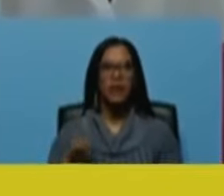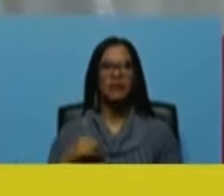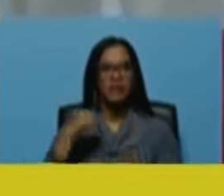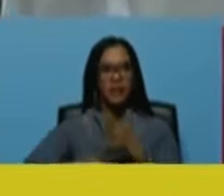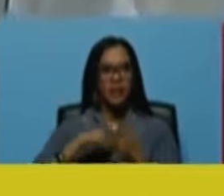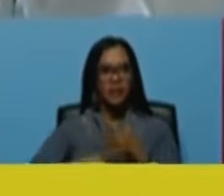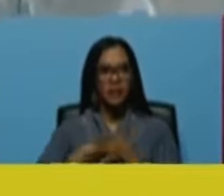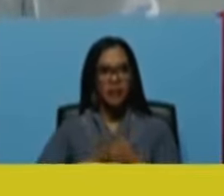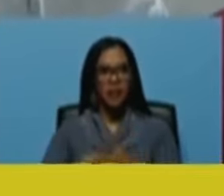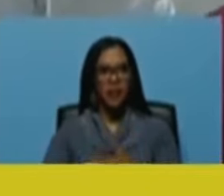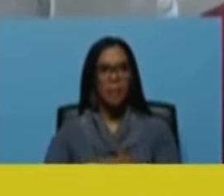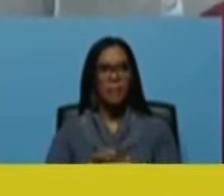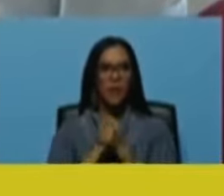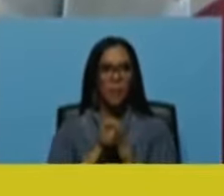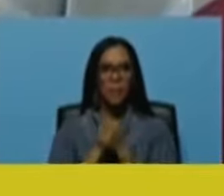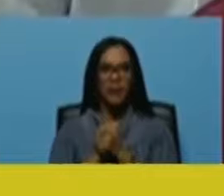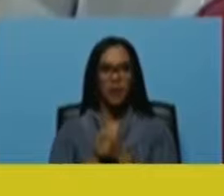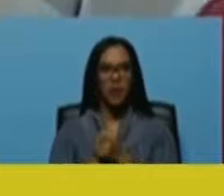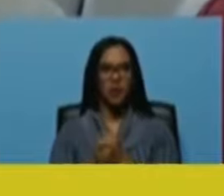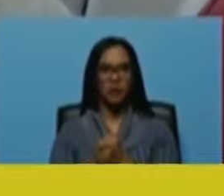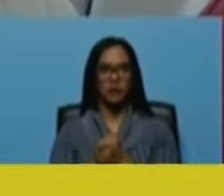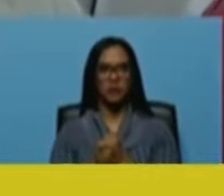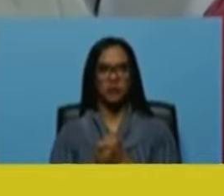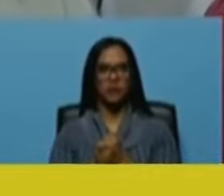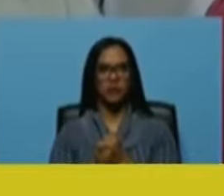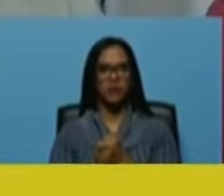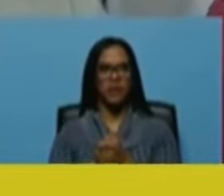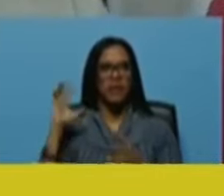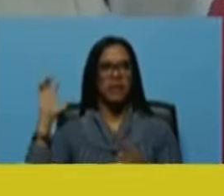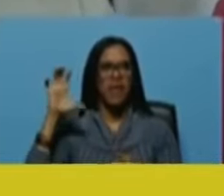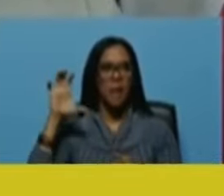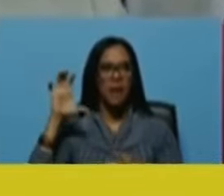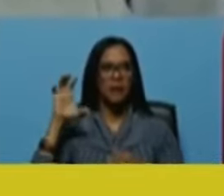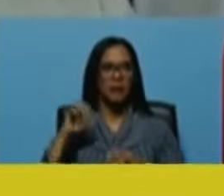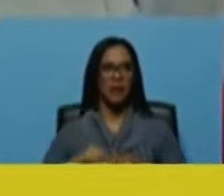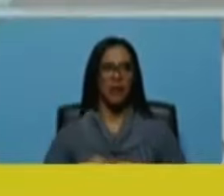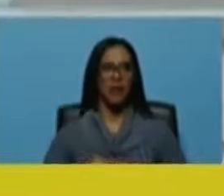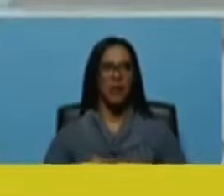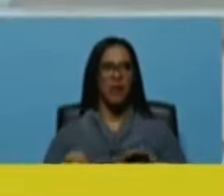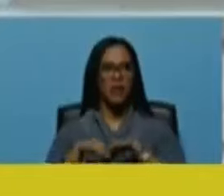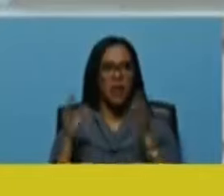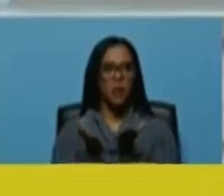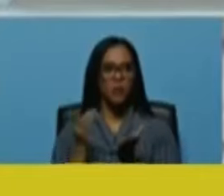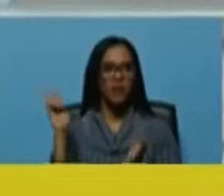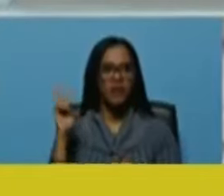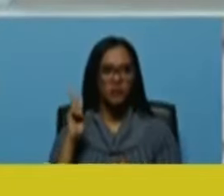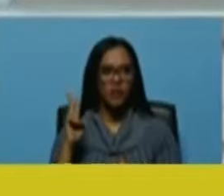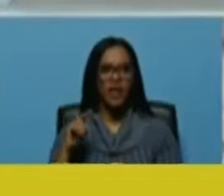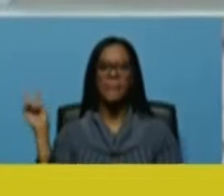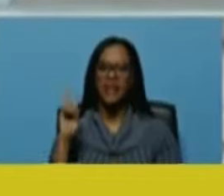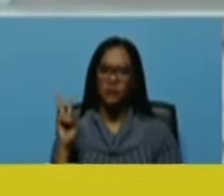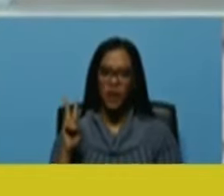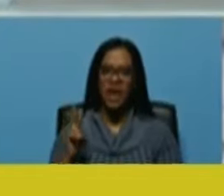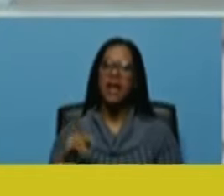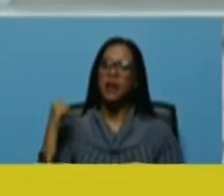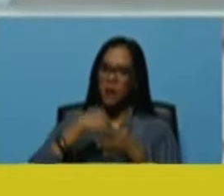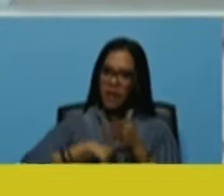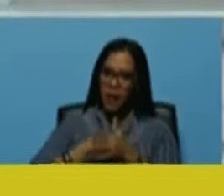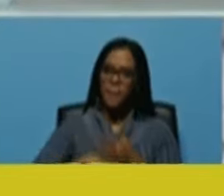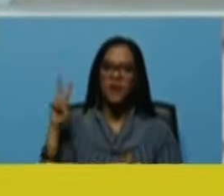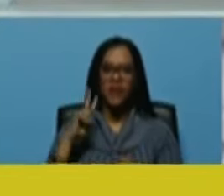are waging a battle of our homeland on the world. We are waging a struggle